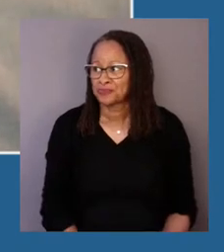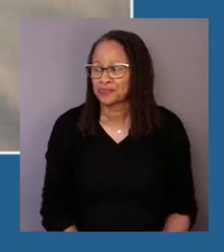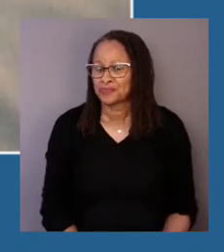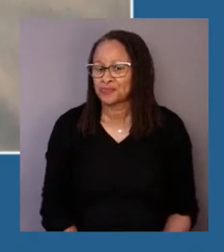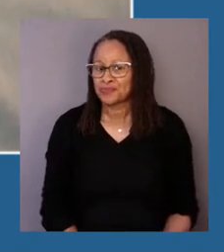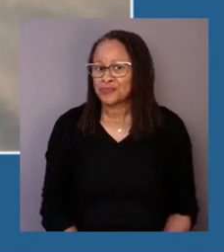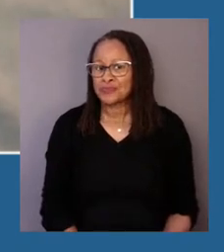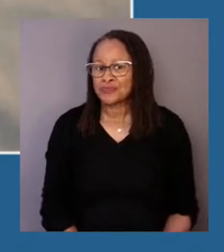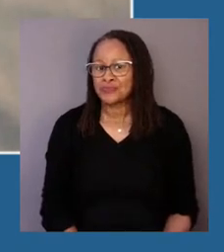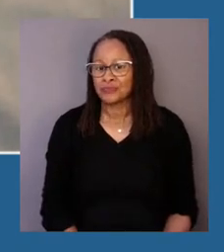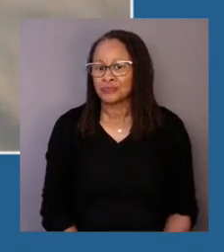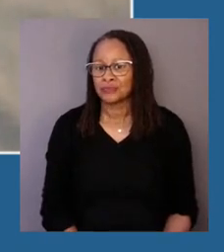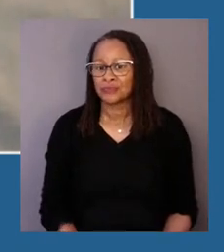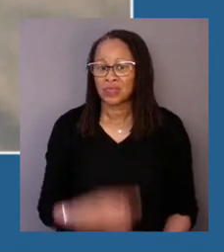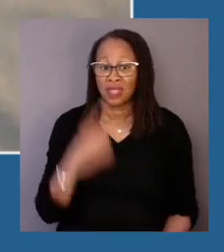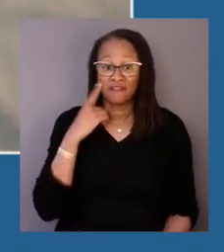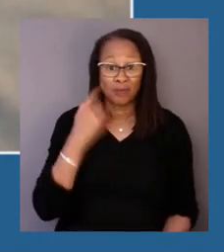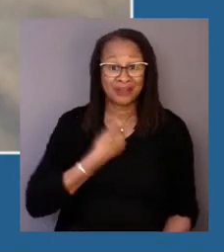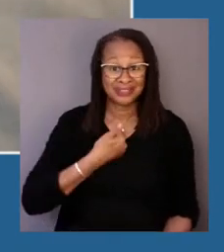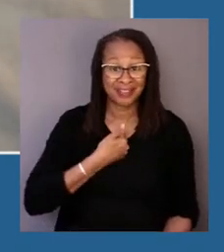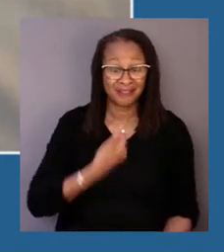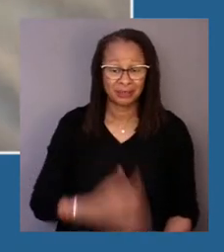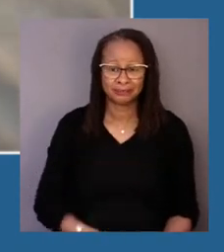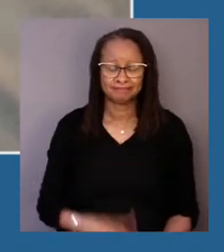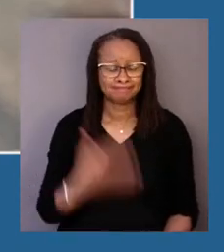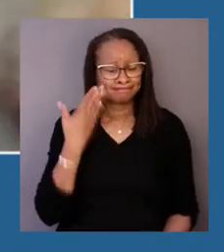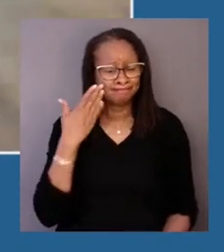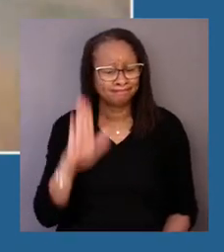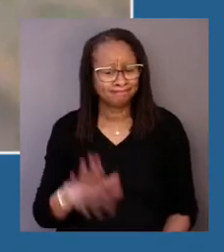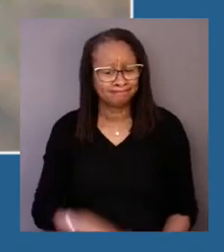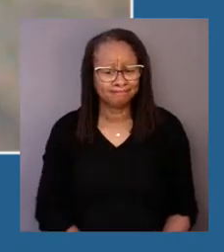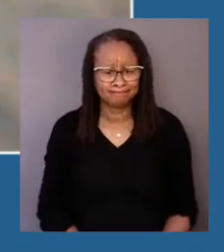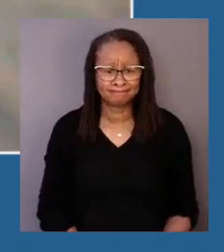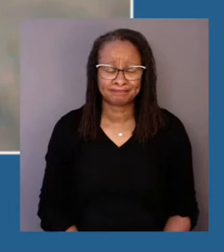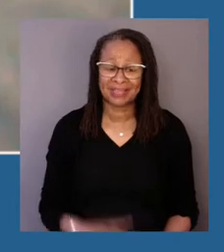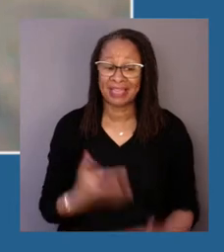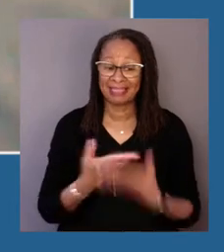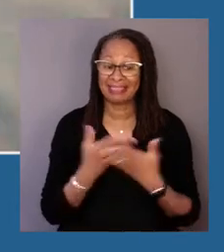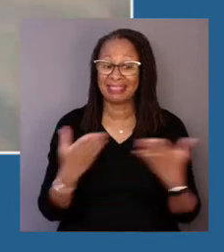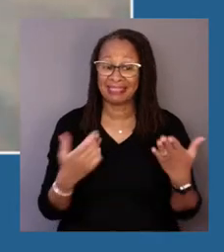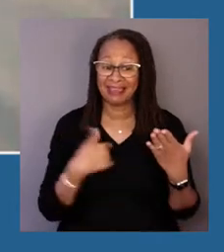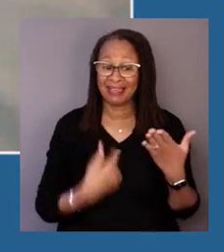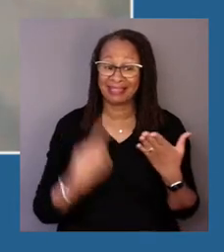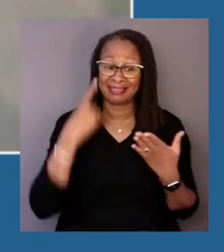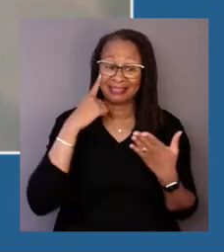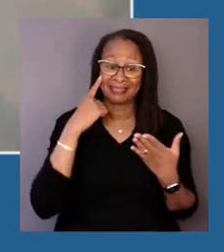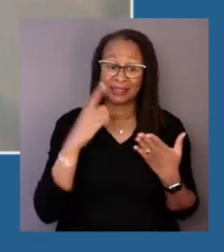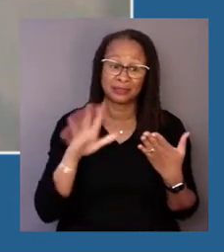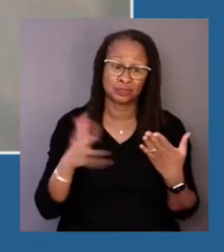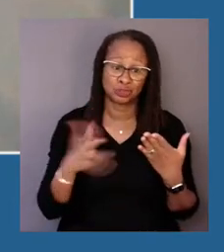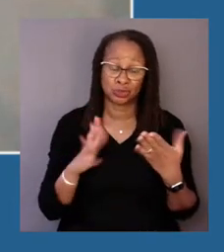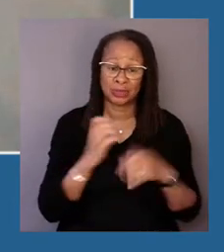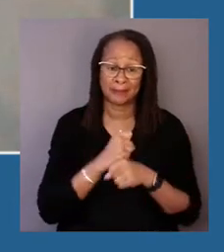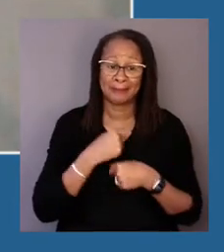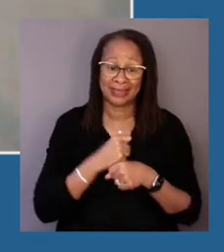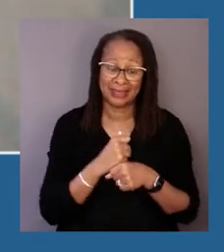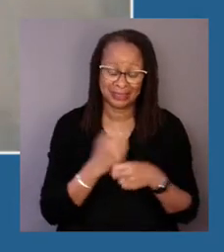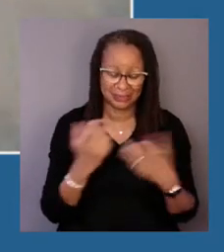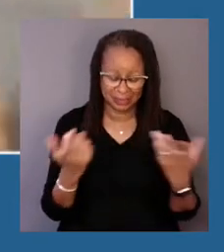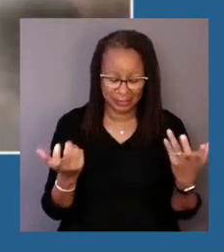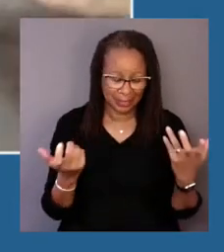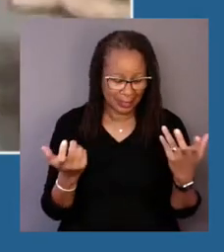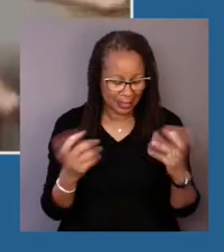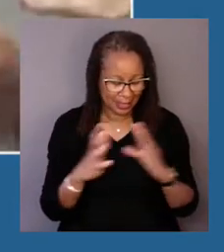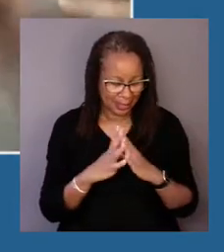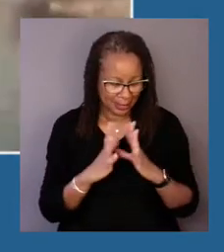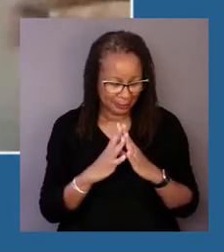for me, I don't know. I think the thing that I think that like, sort of makes the penny drop for me a lot is